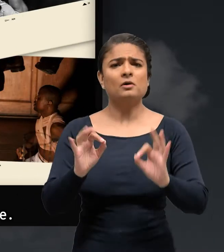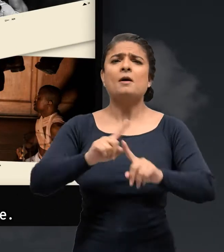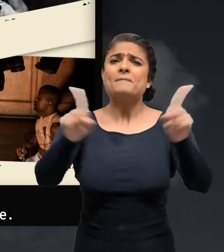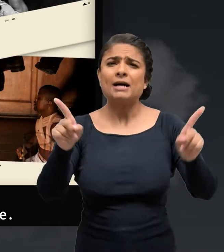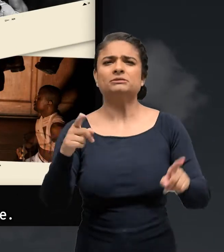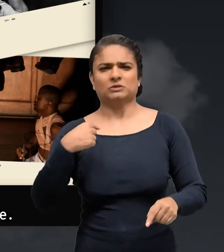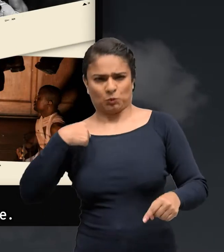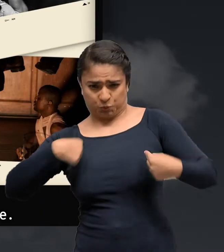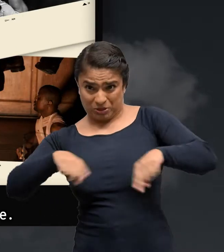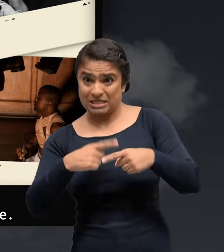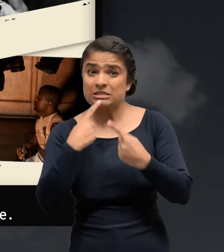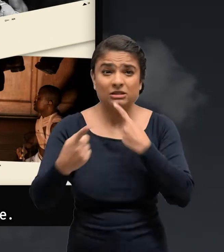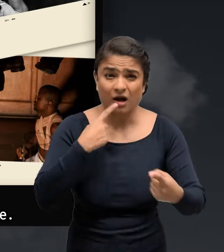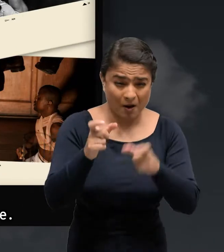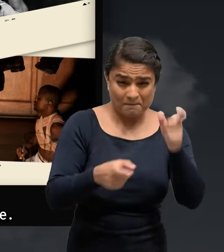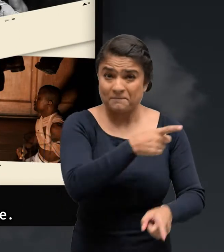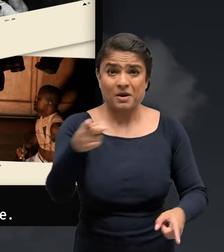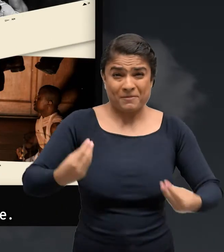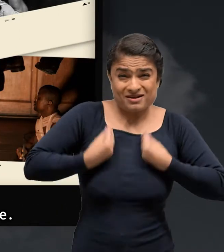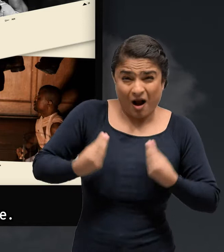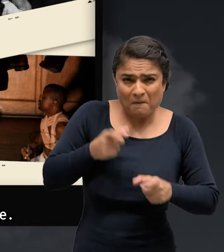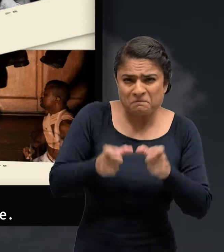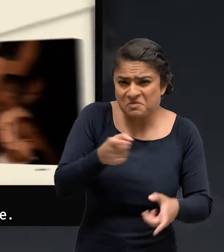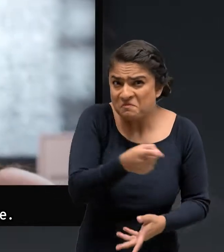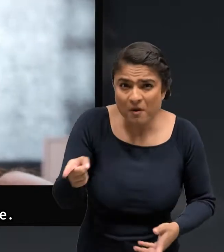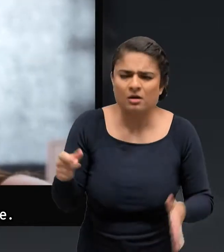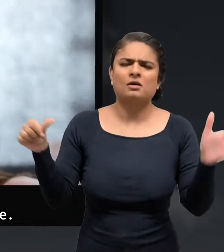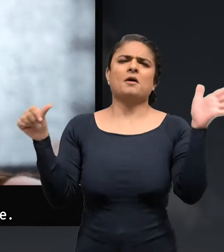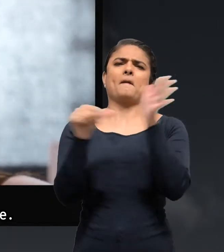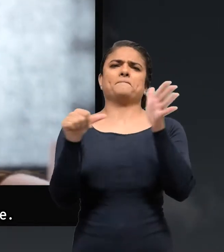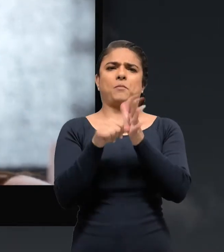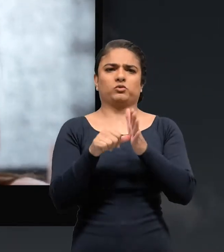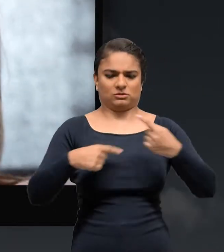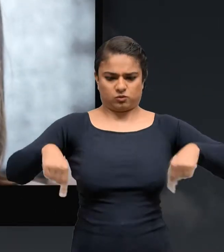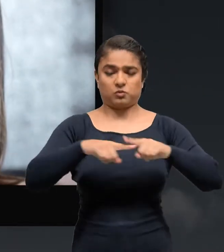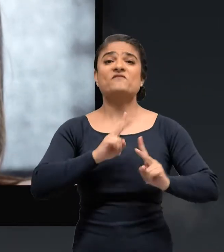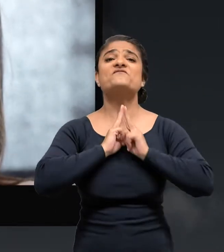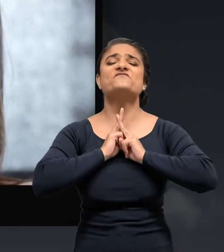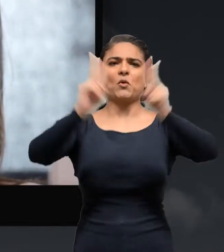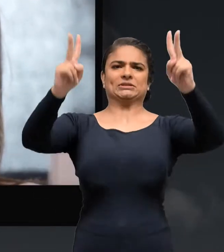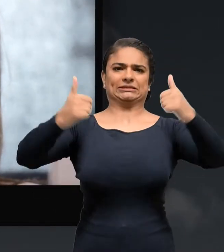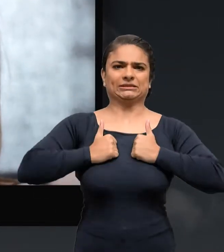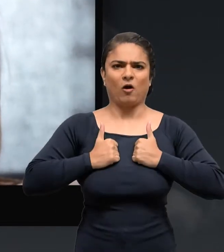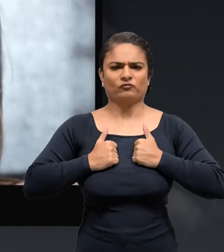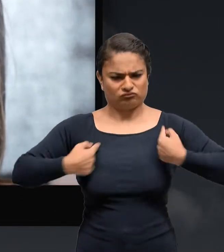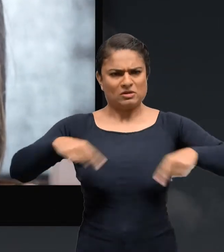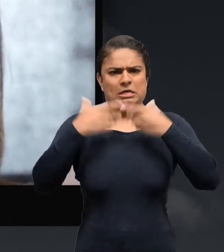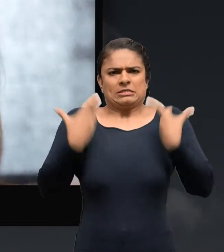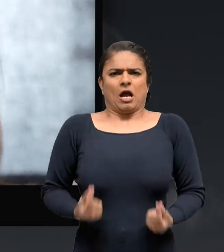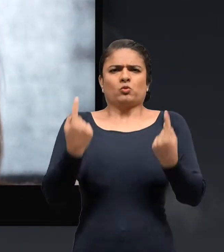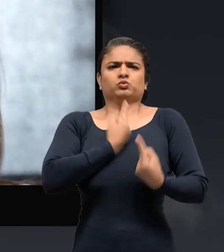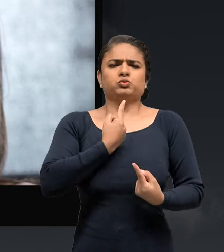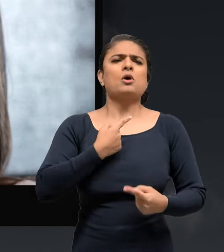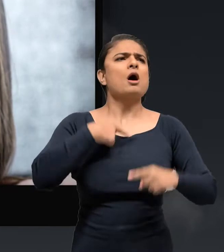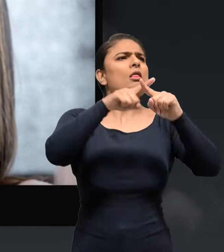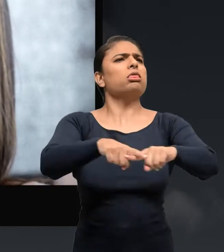I would say to young people that it's so important to find our own voice and then to just believe in what you